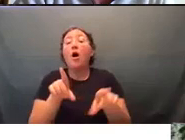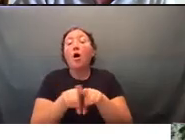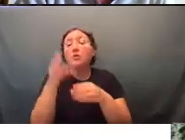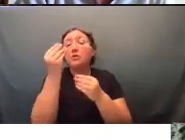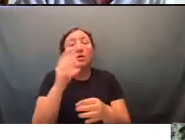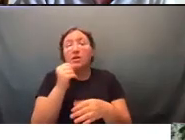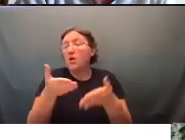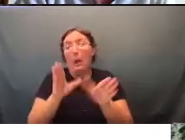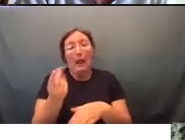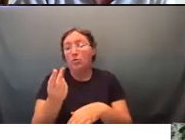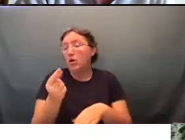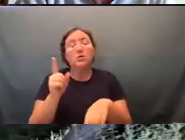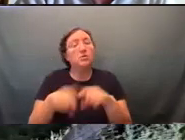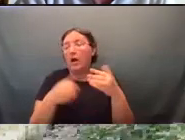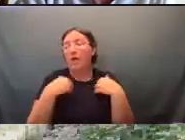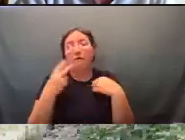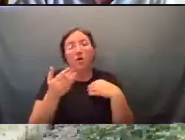bring your really cool husky to the valley.